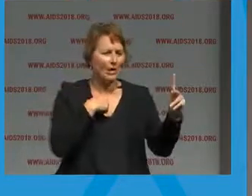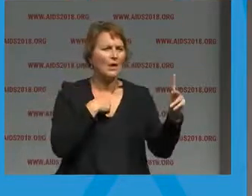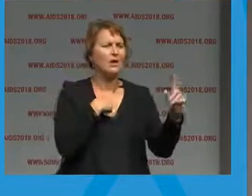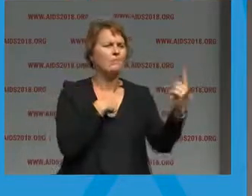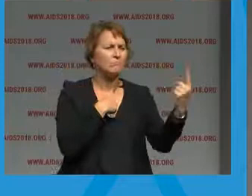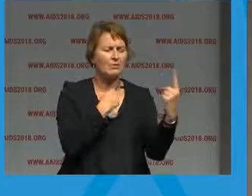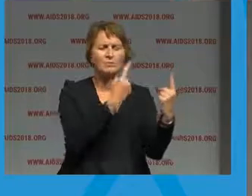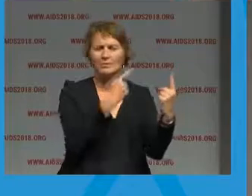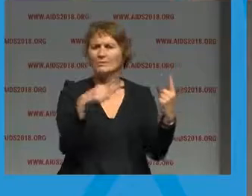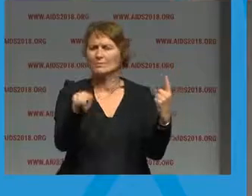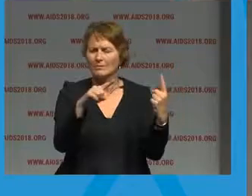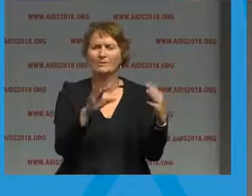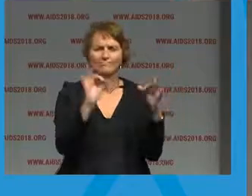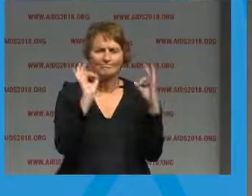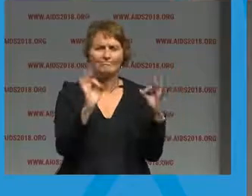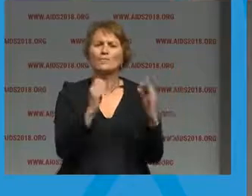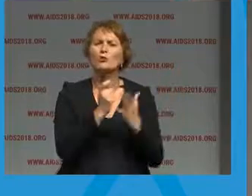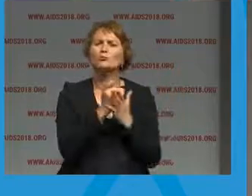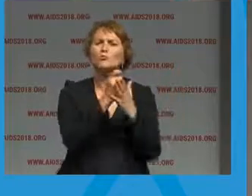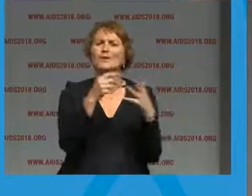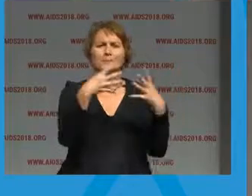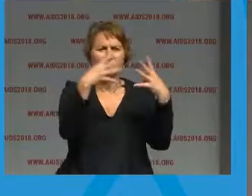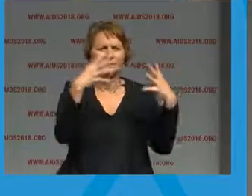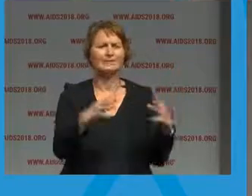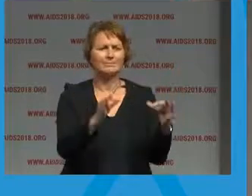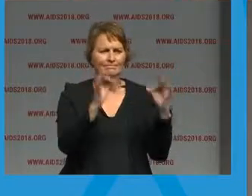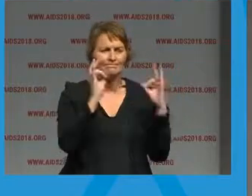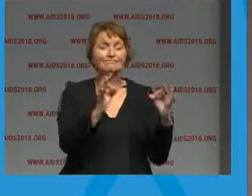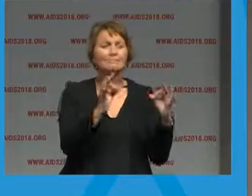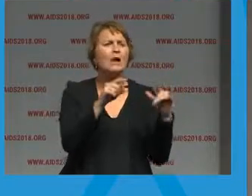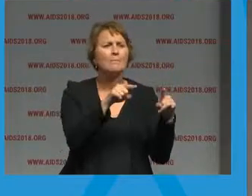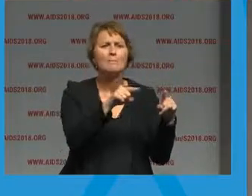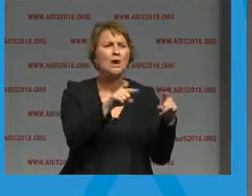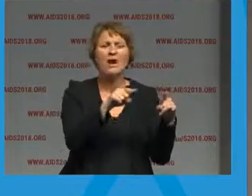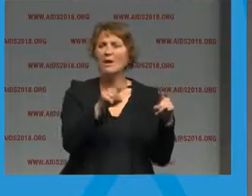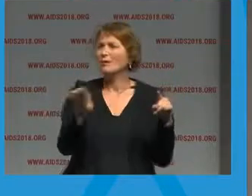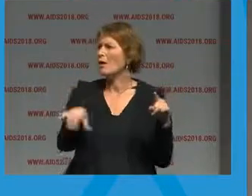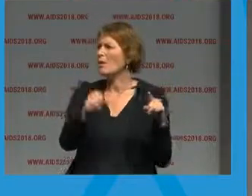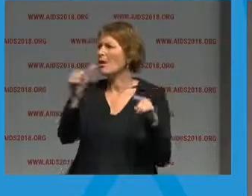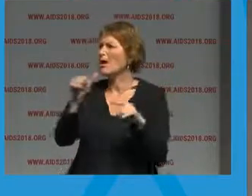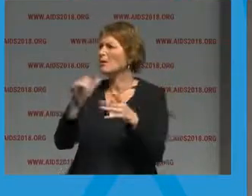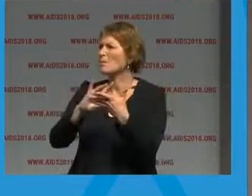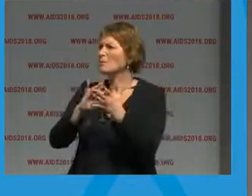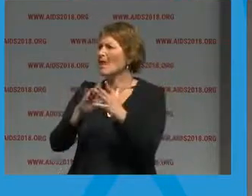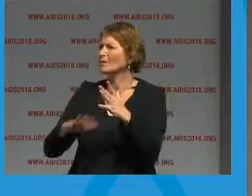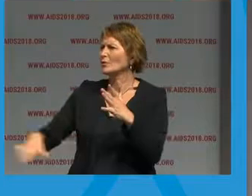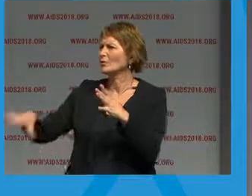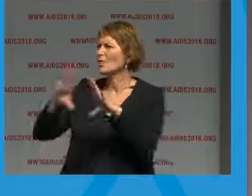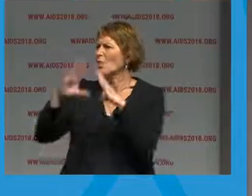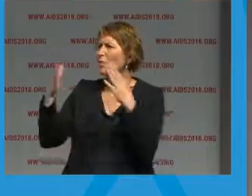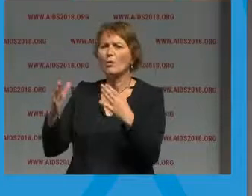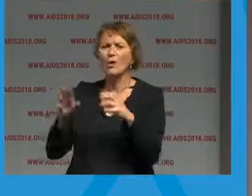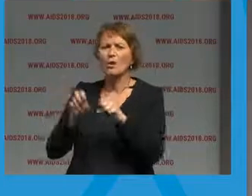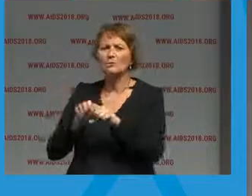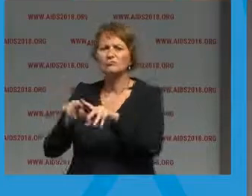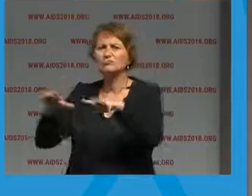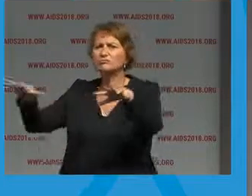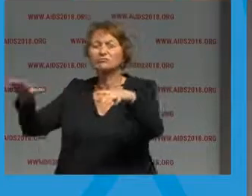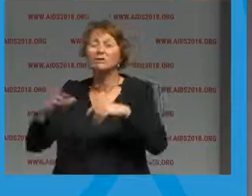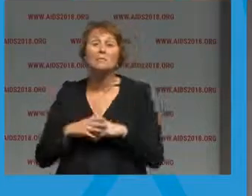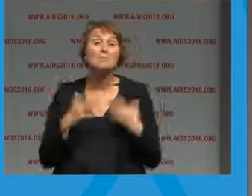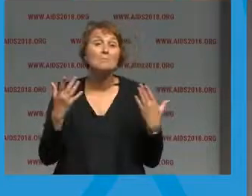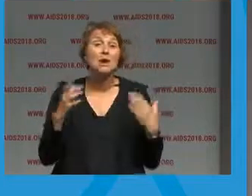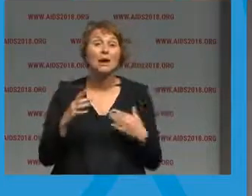not permeated the rest of our medical world. And as we moved outside of the United States and Western Europe